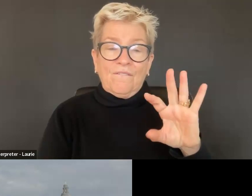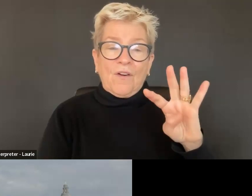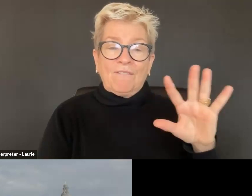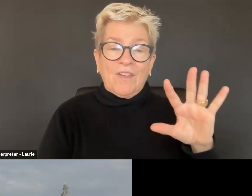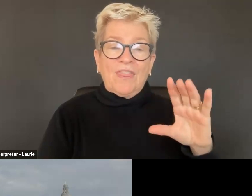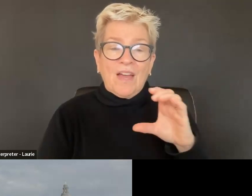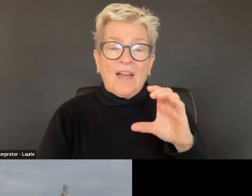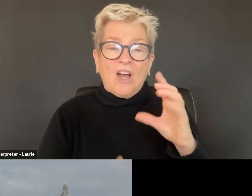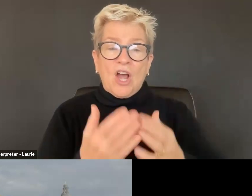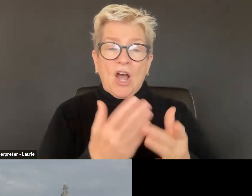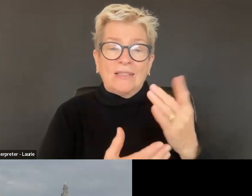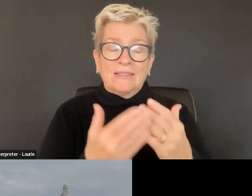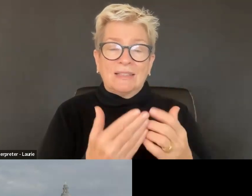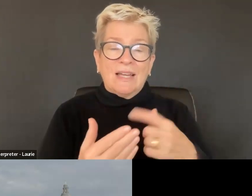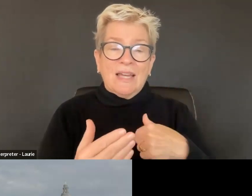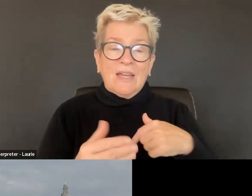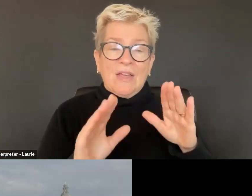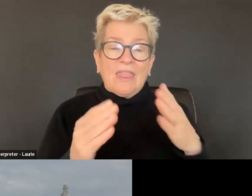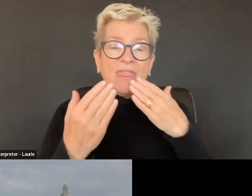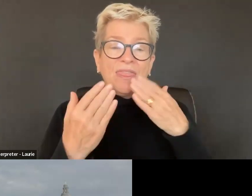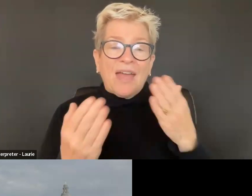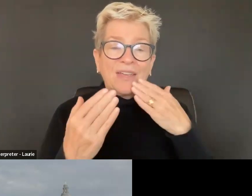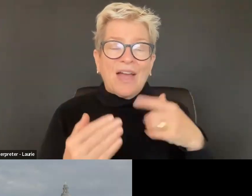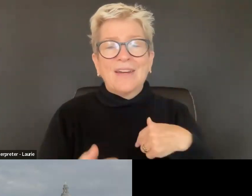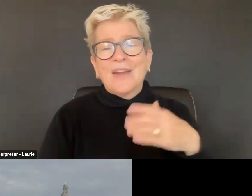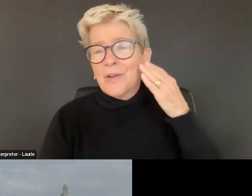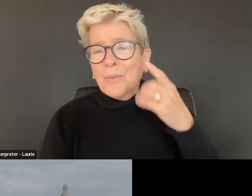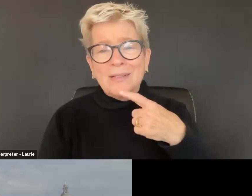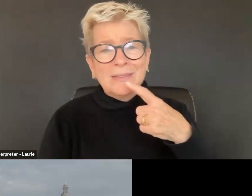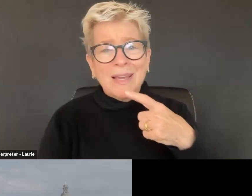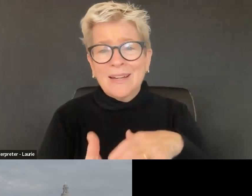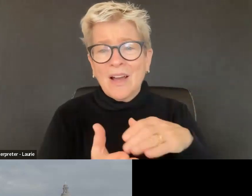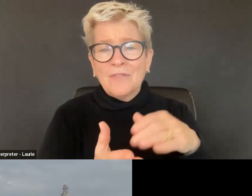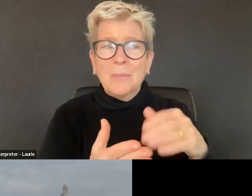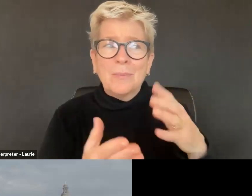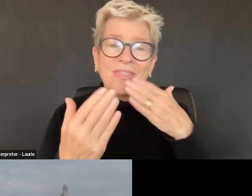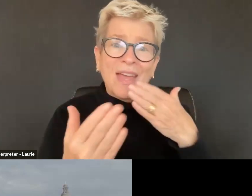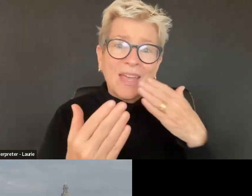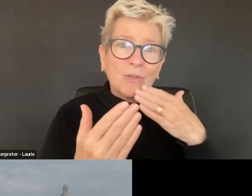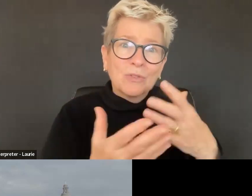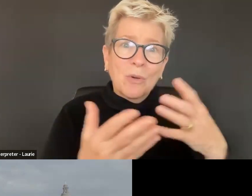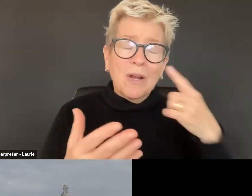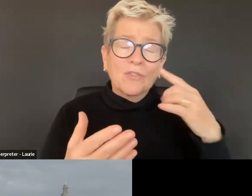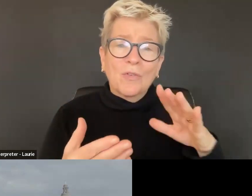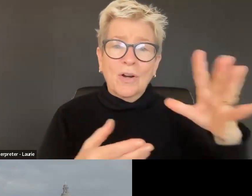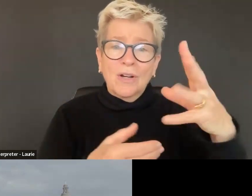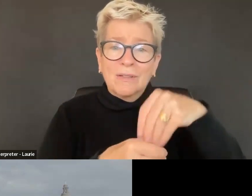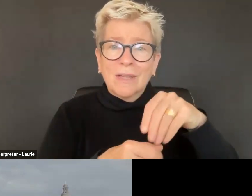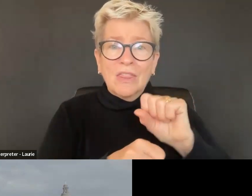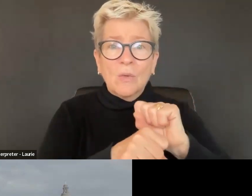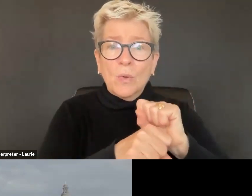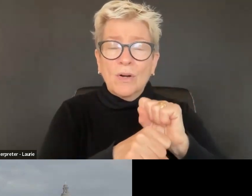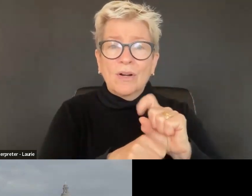force. I just want to say thank you. I know I say this all the time to all of you, really, for engaging in this work. As